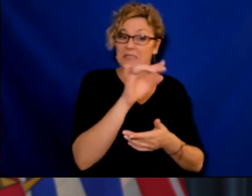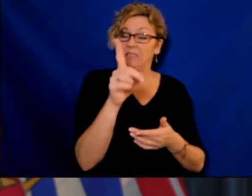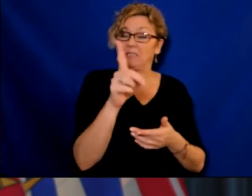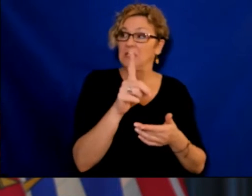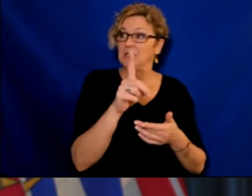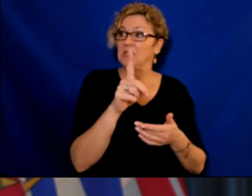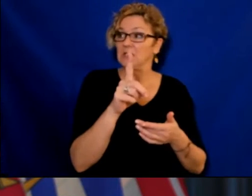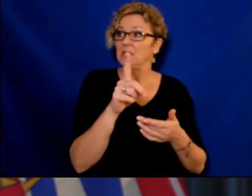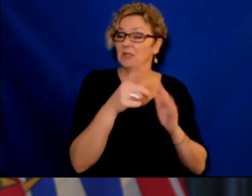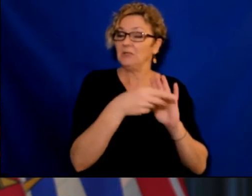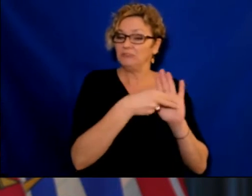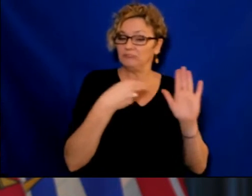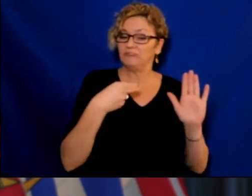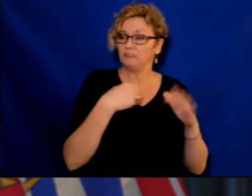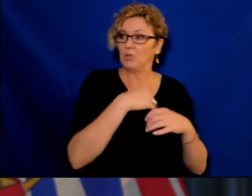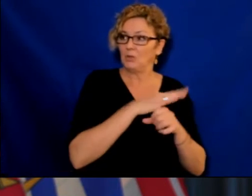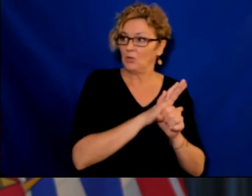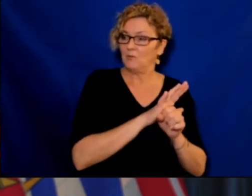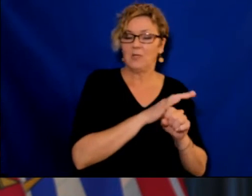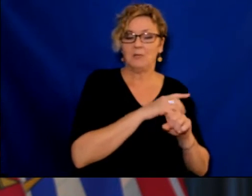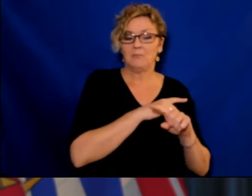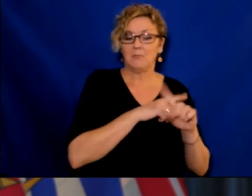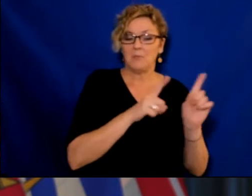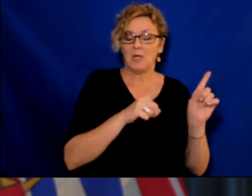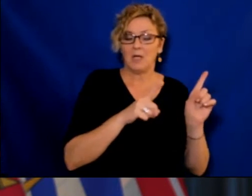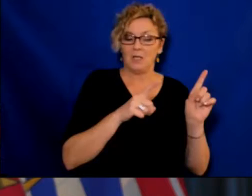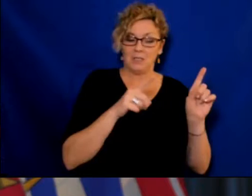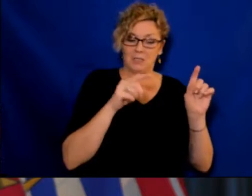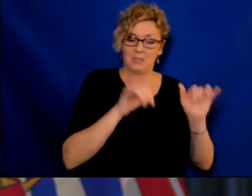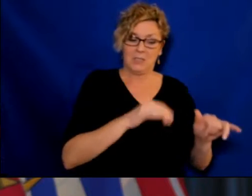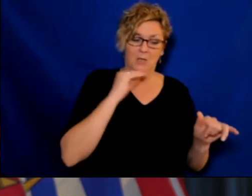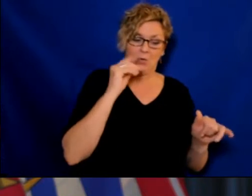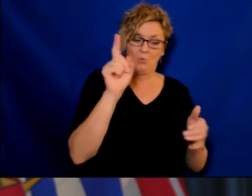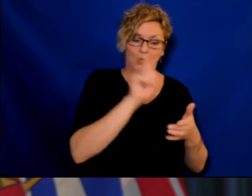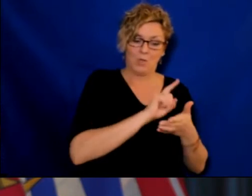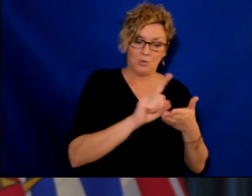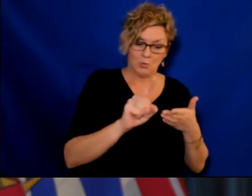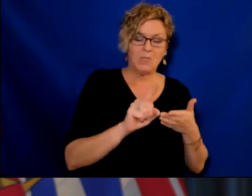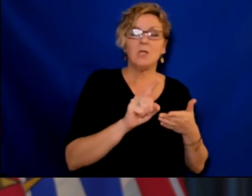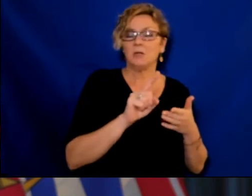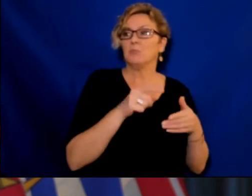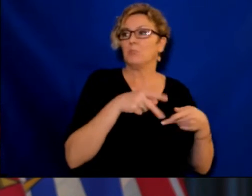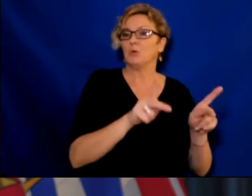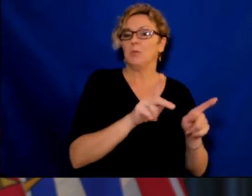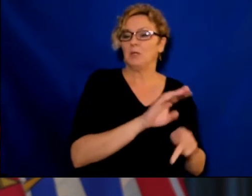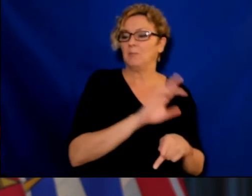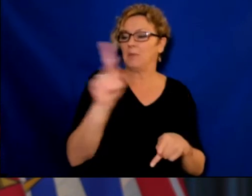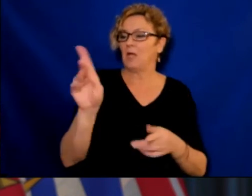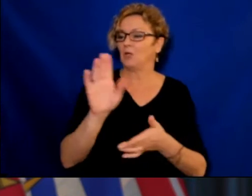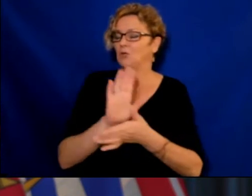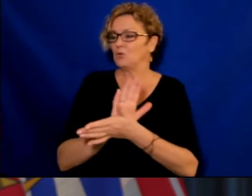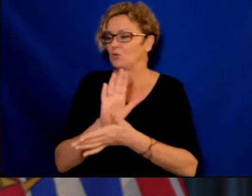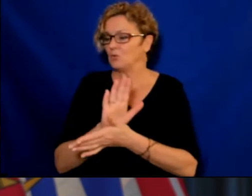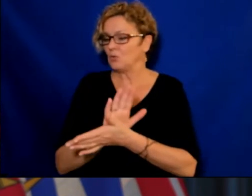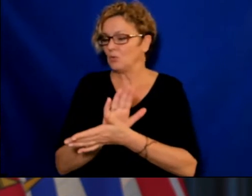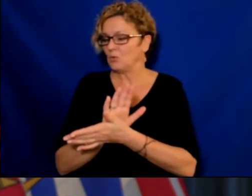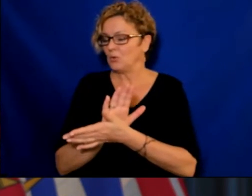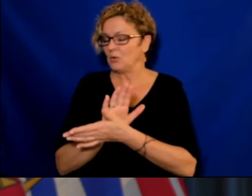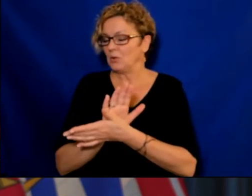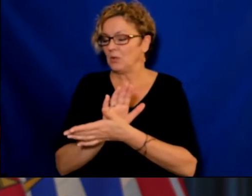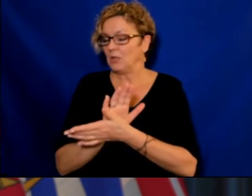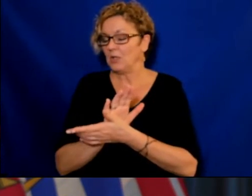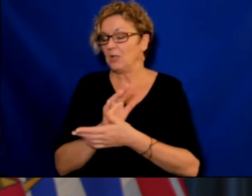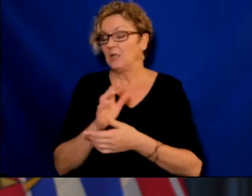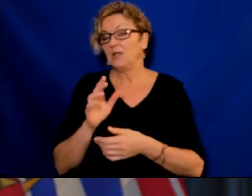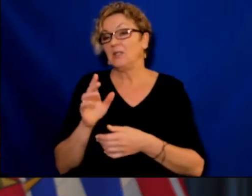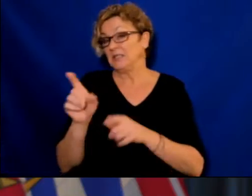work after being in isolation for only 1 week? And this particular child told the supervisor that she didn't need to wear a mask and she